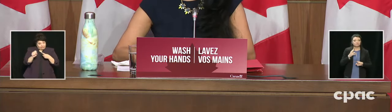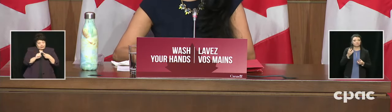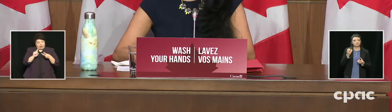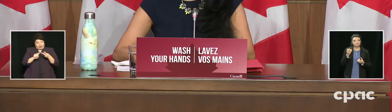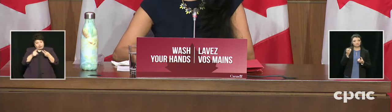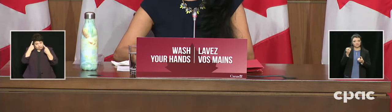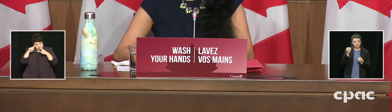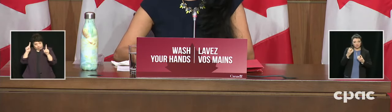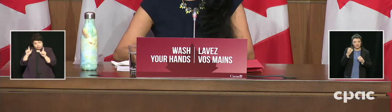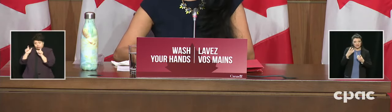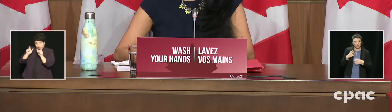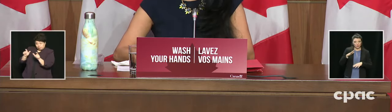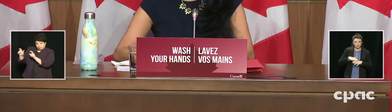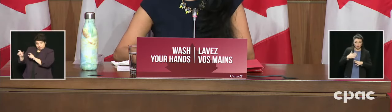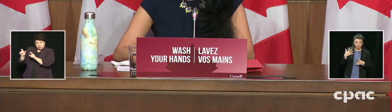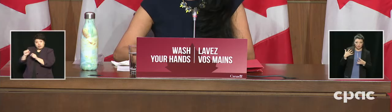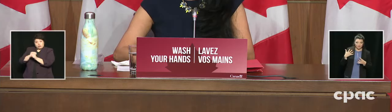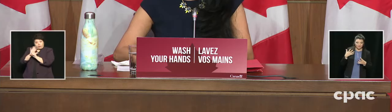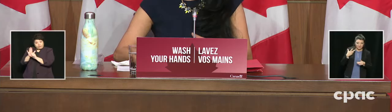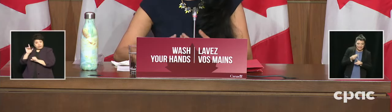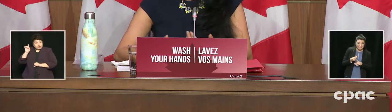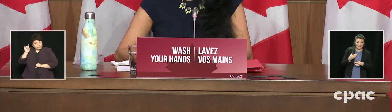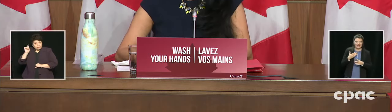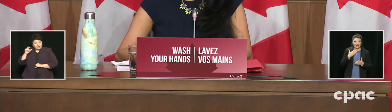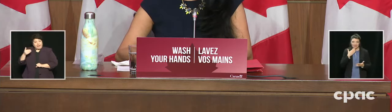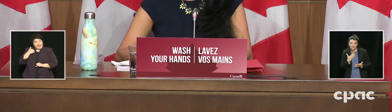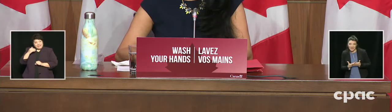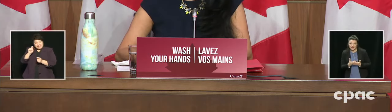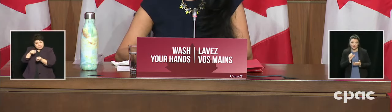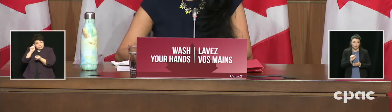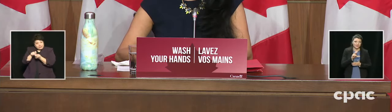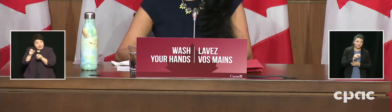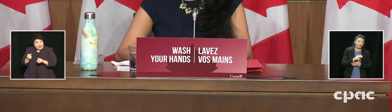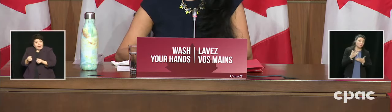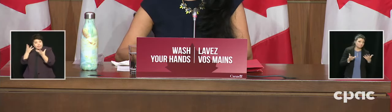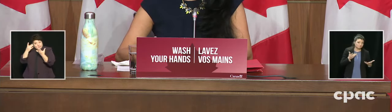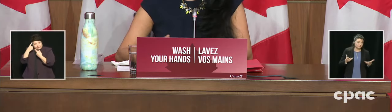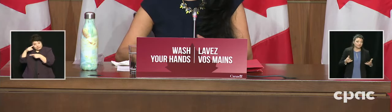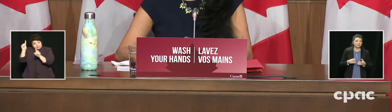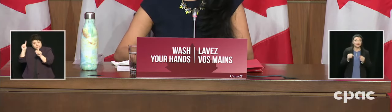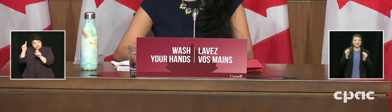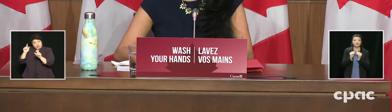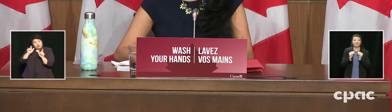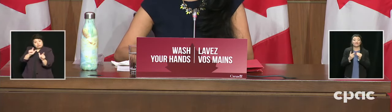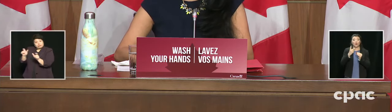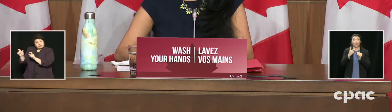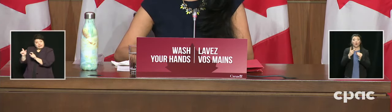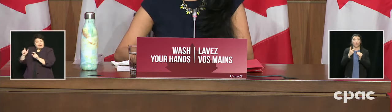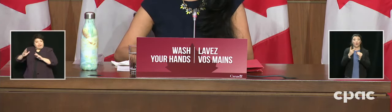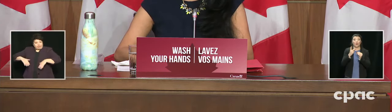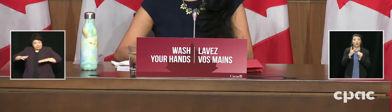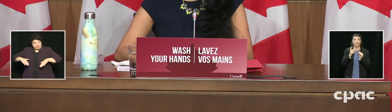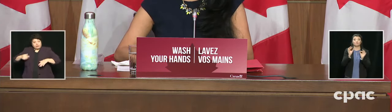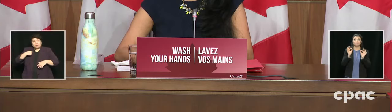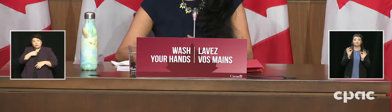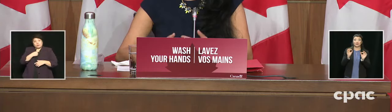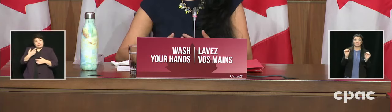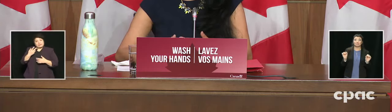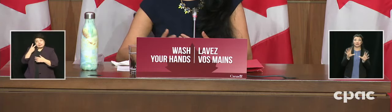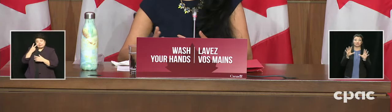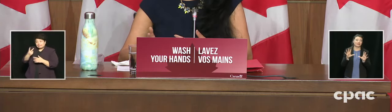magic number in terms of efficacy. Certainly, we're encouraged by the data that we're seeing in some of the vaccine candidates